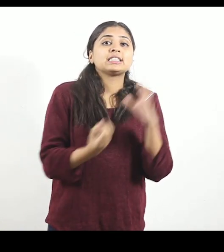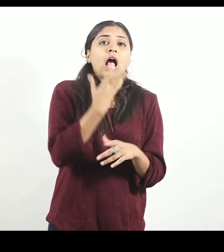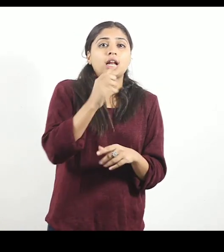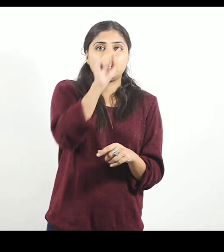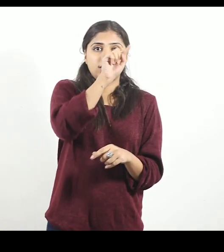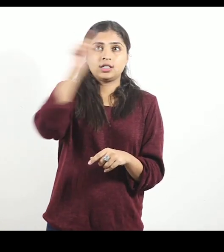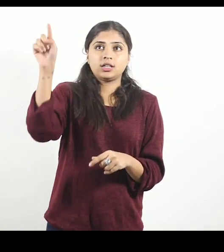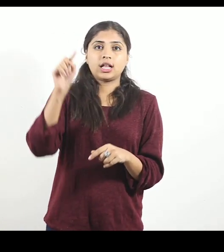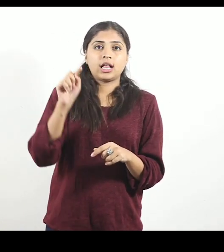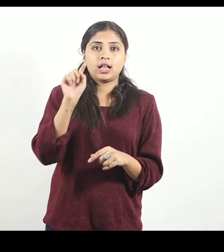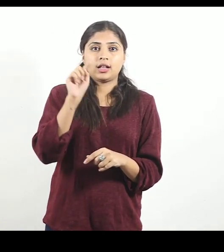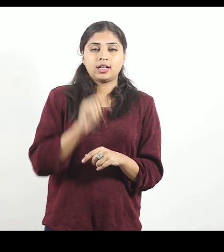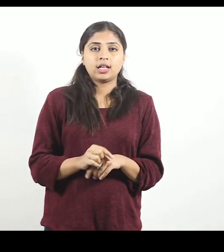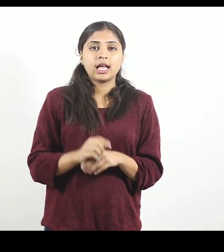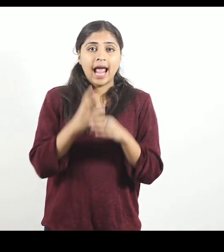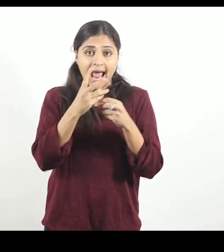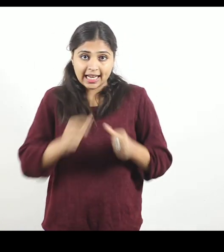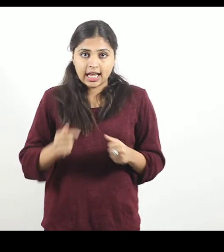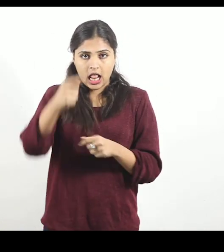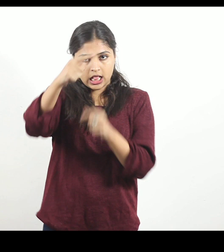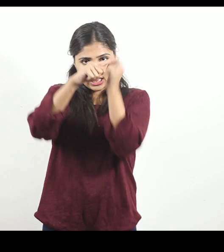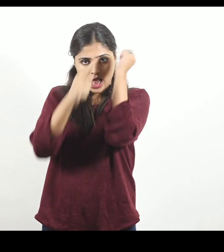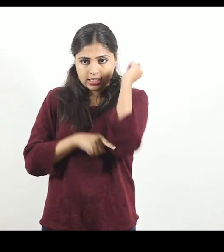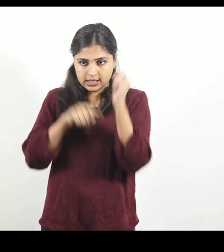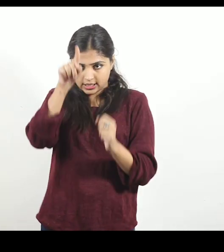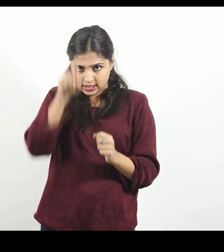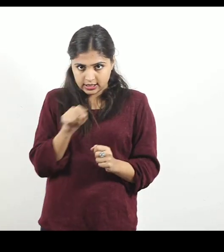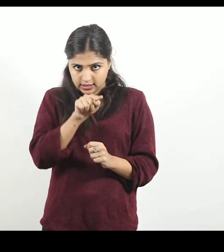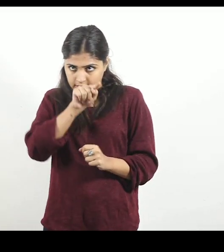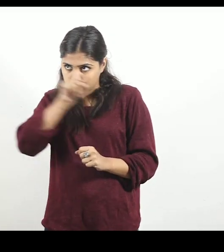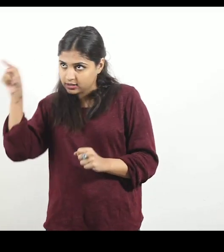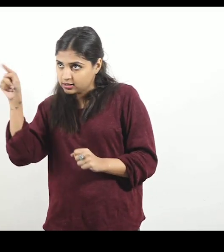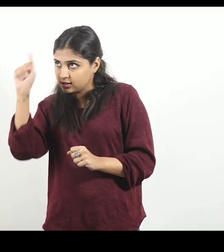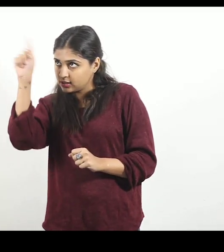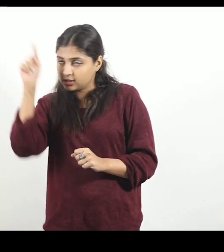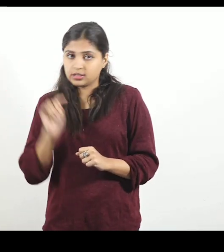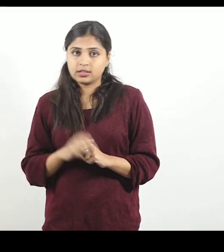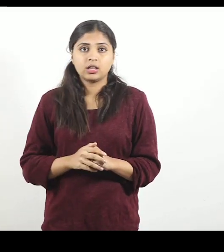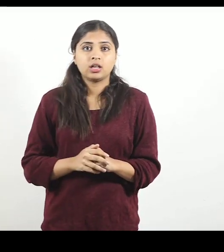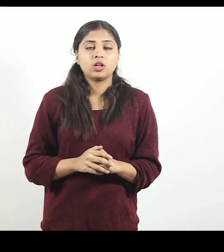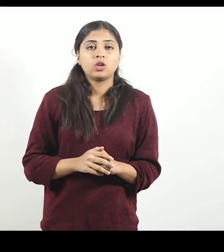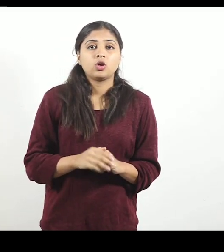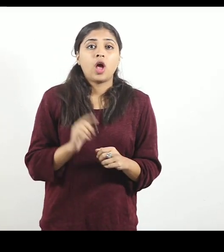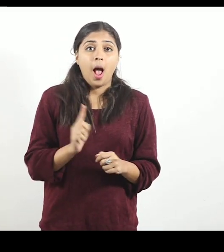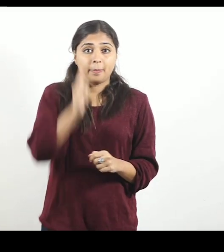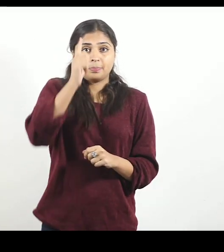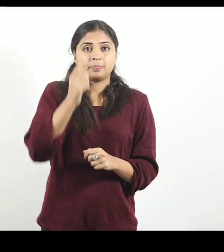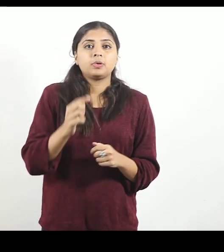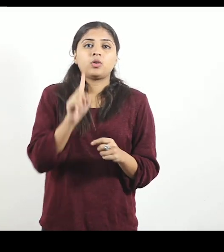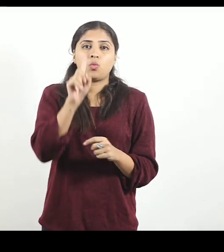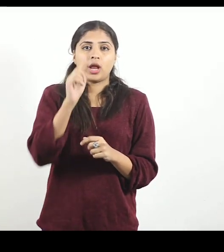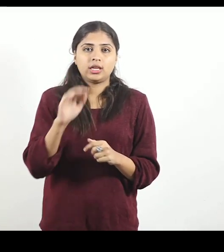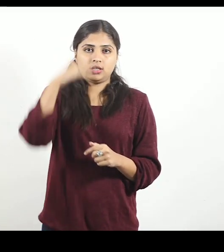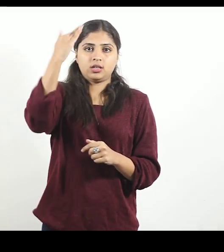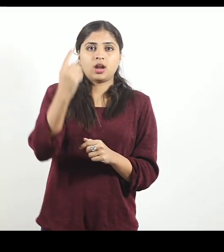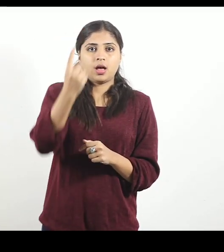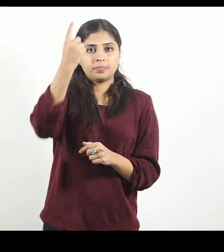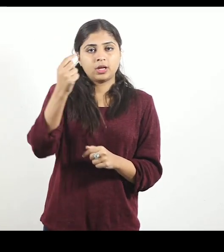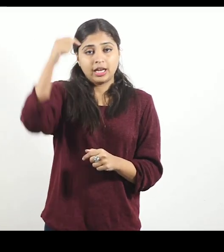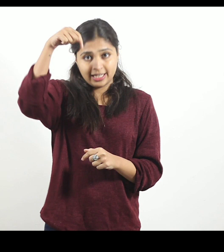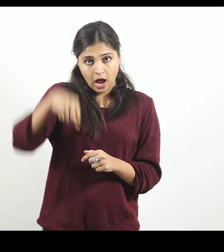the current line. End. Move to the end of the current line. Up. Move up in a single